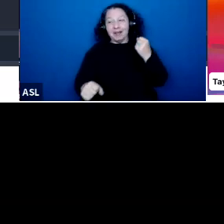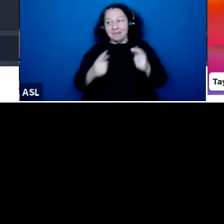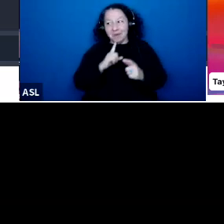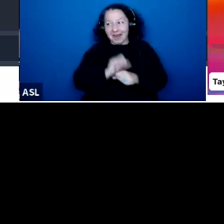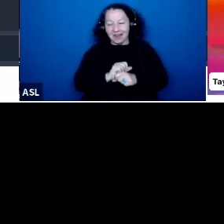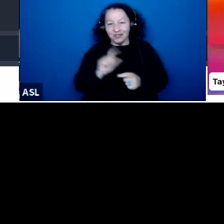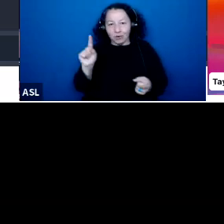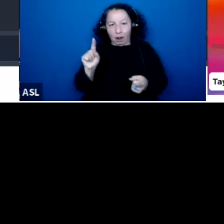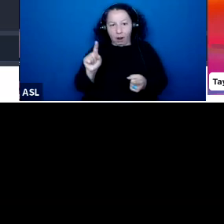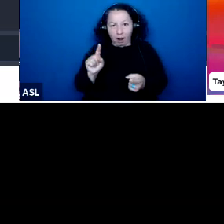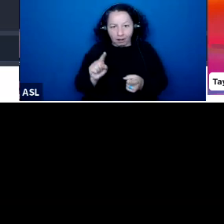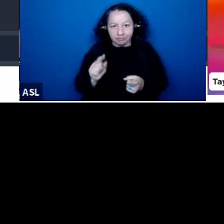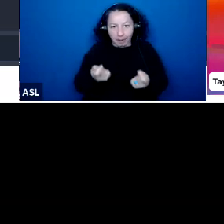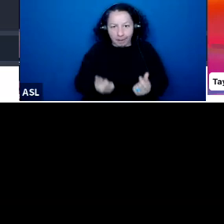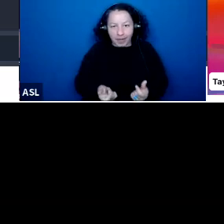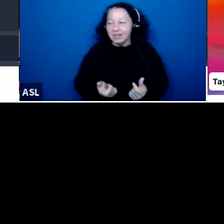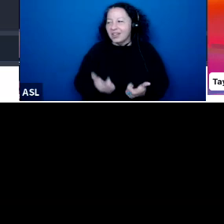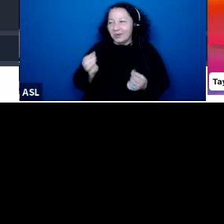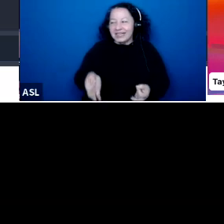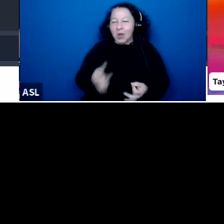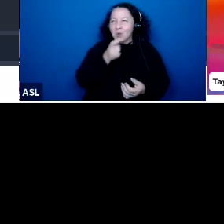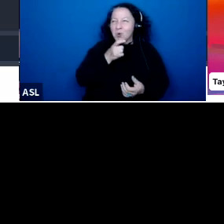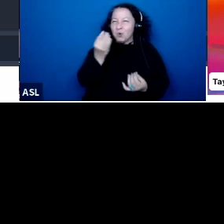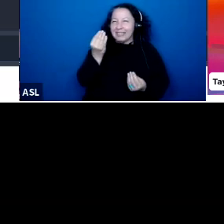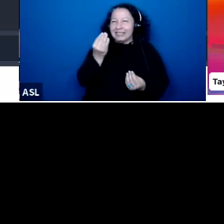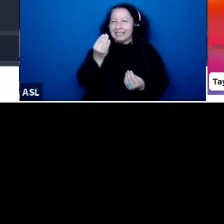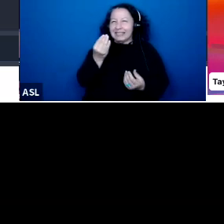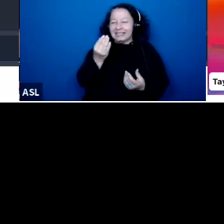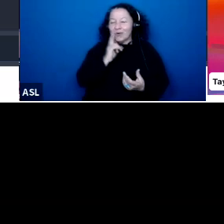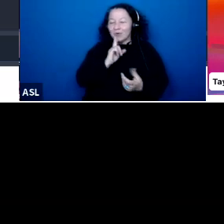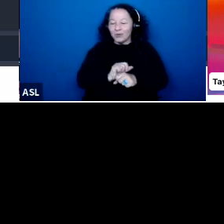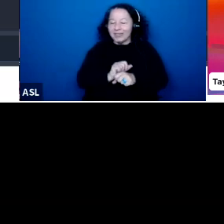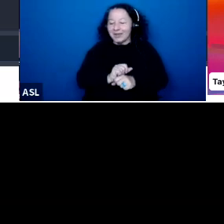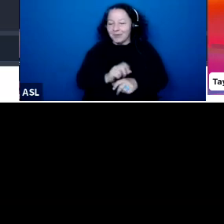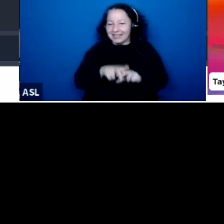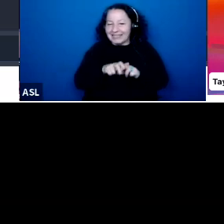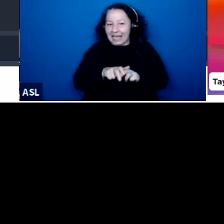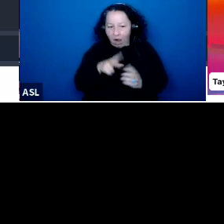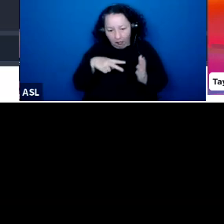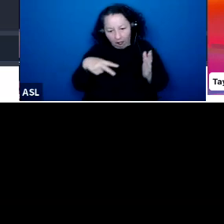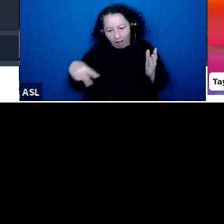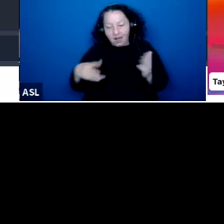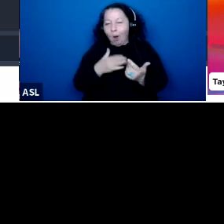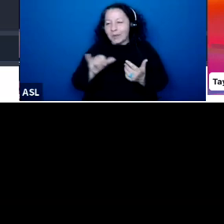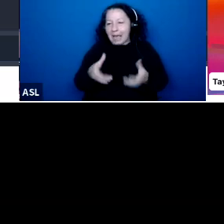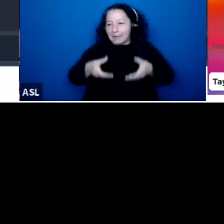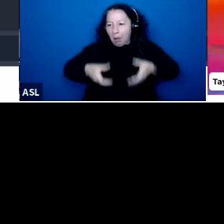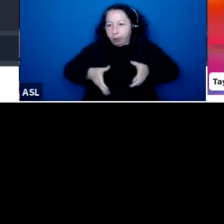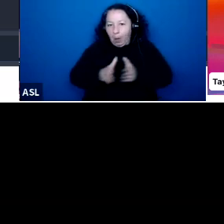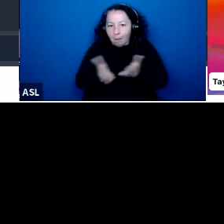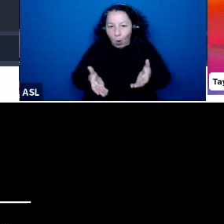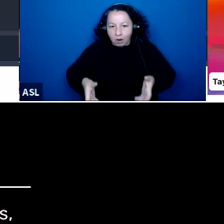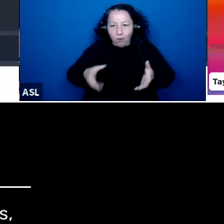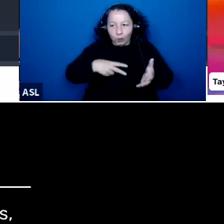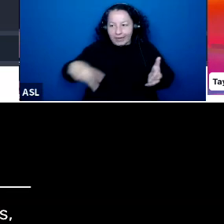back because we were like, who's going to sit there and read all of this? It almost was like a novel at some point.